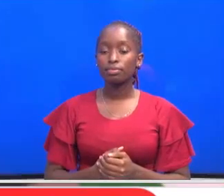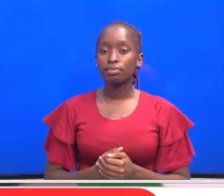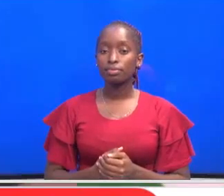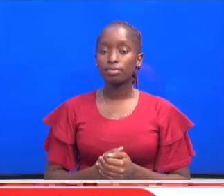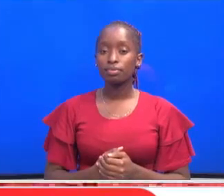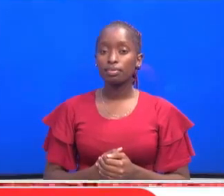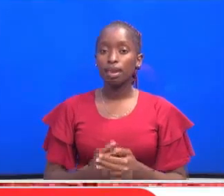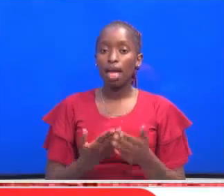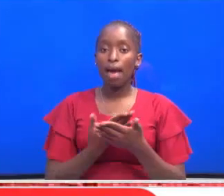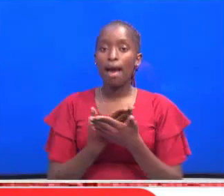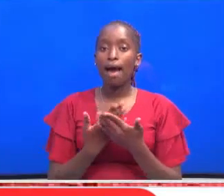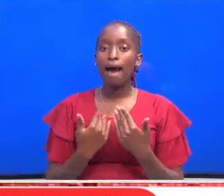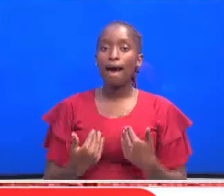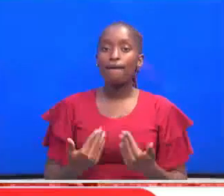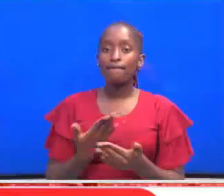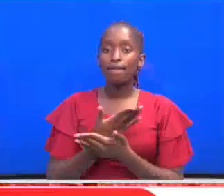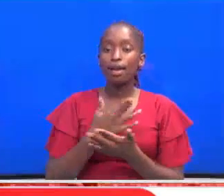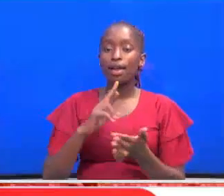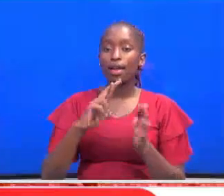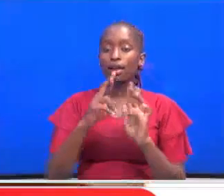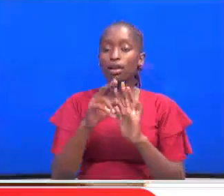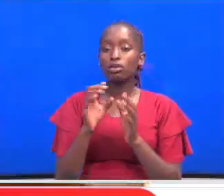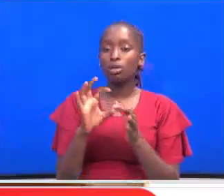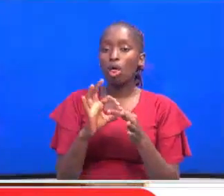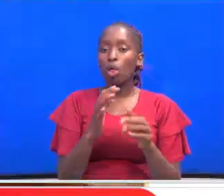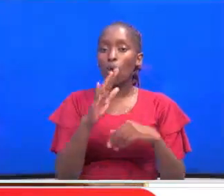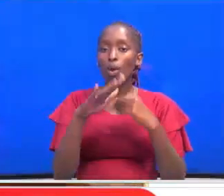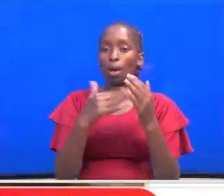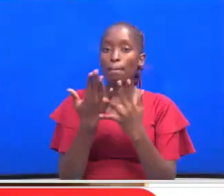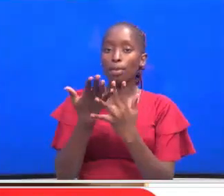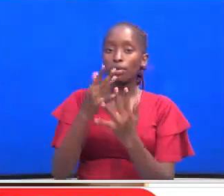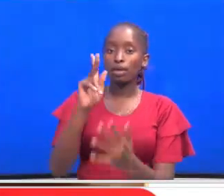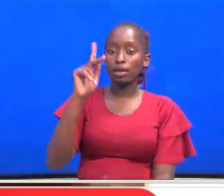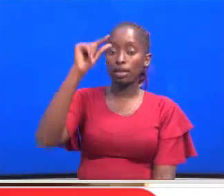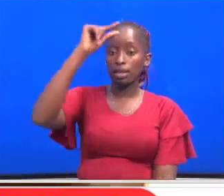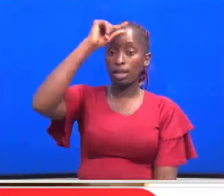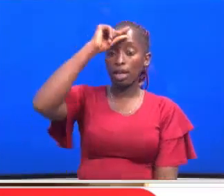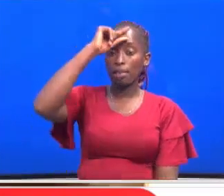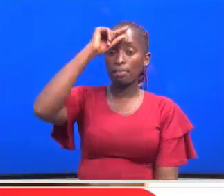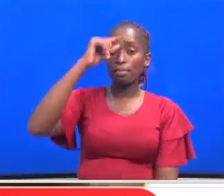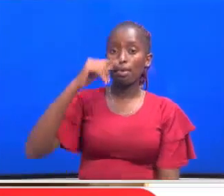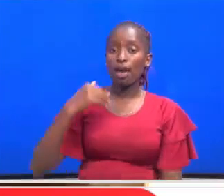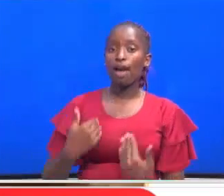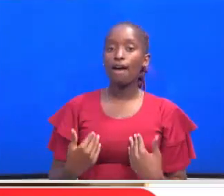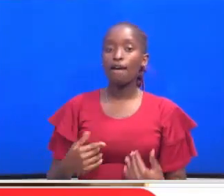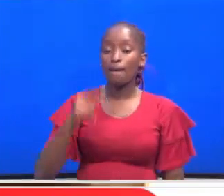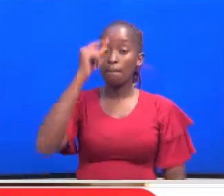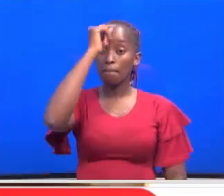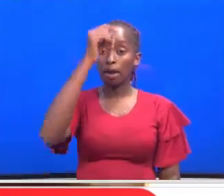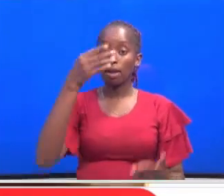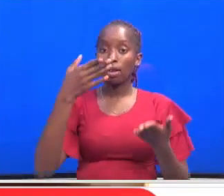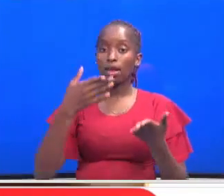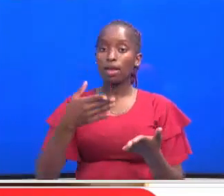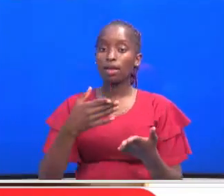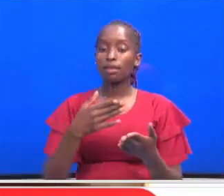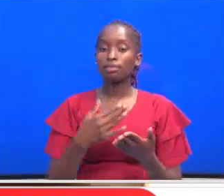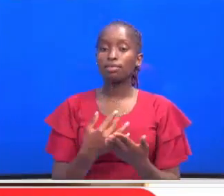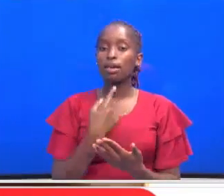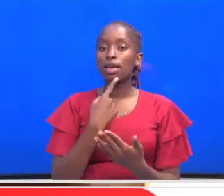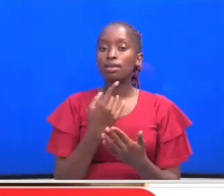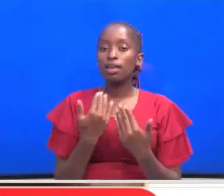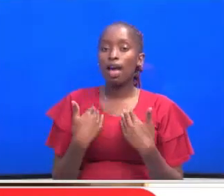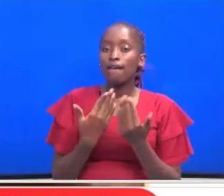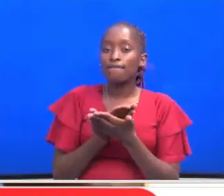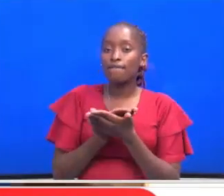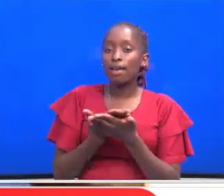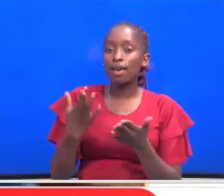is there a correlation between your negotiations with the Italian government, and the president was actually here, of Italy, that is. Is there a relationship between